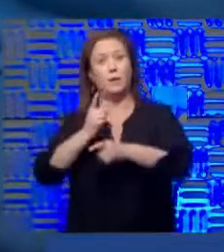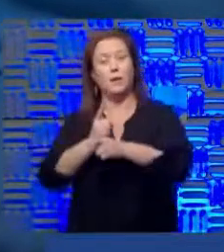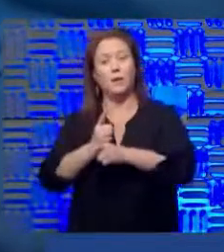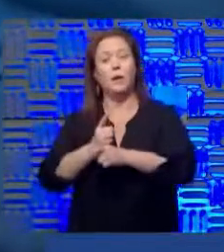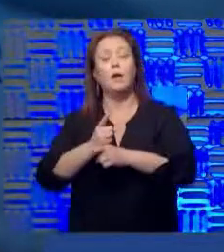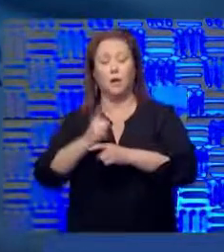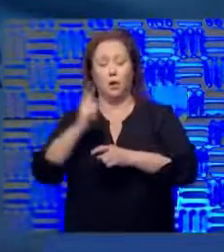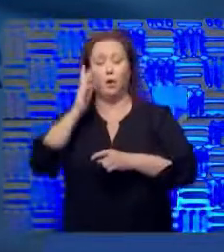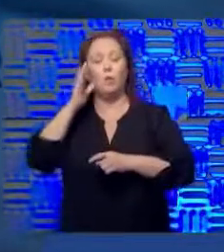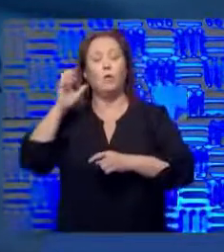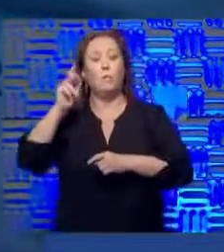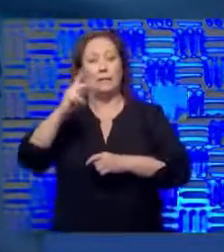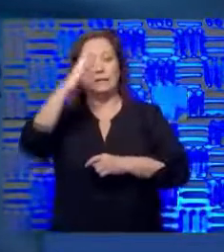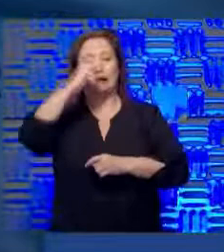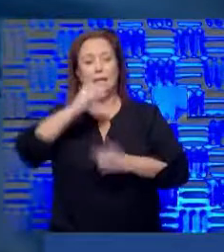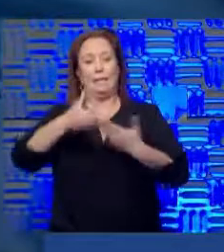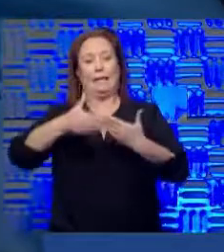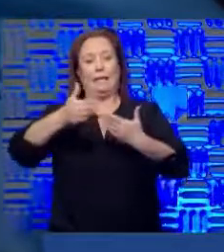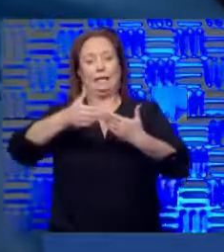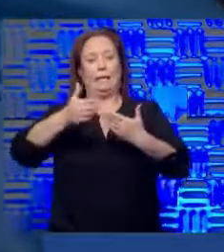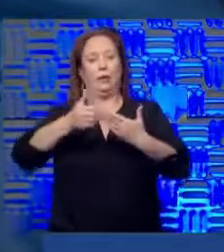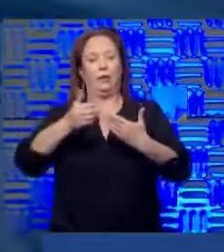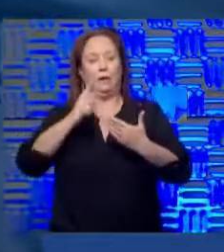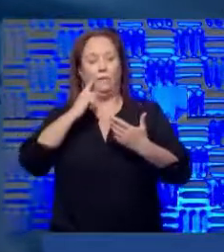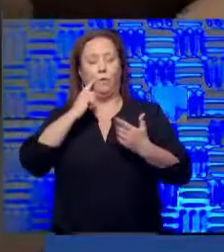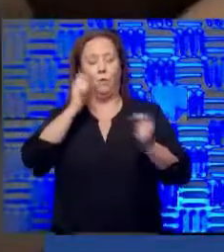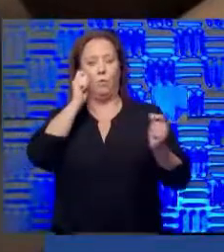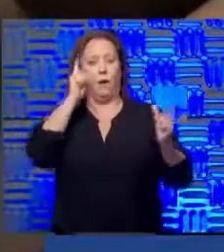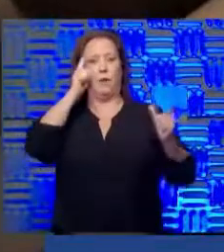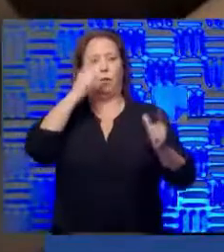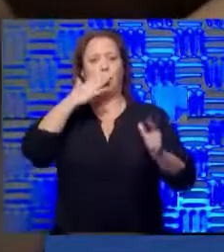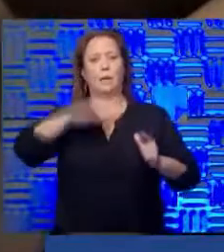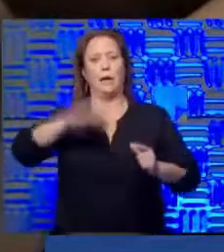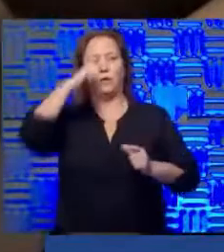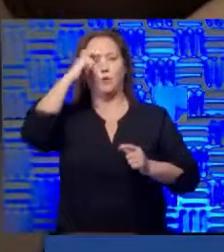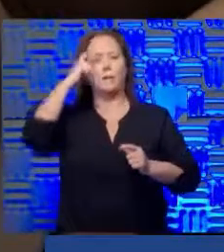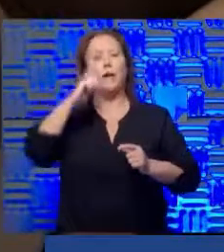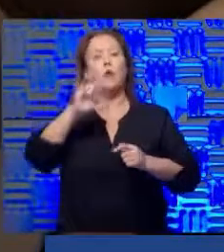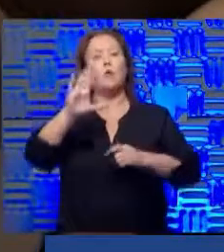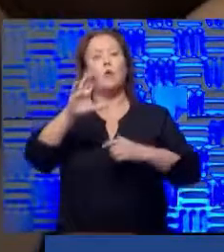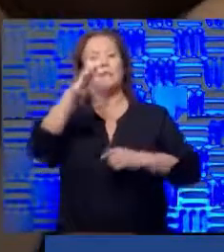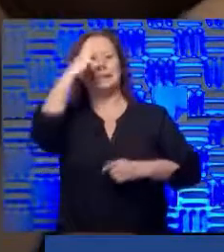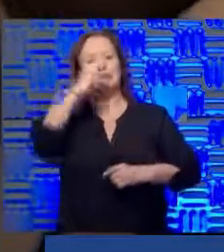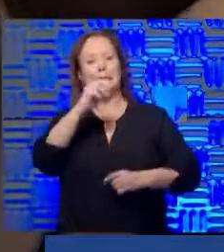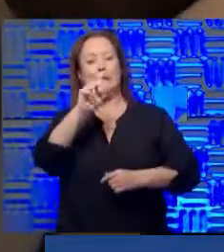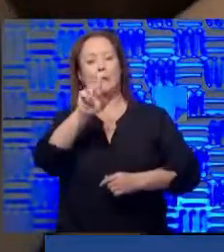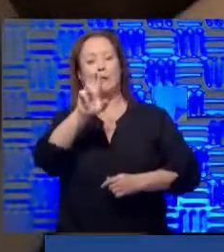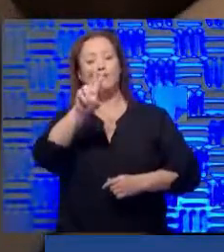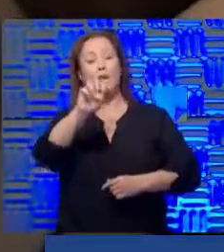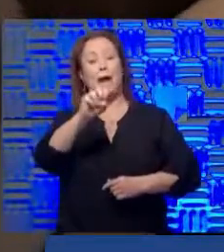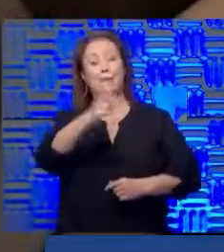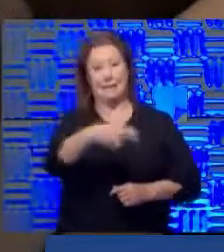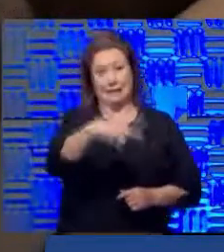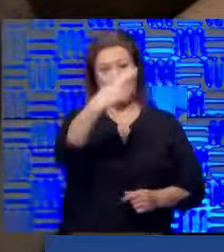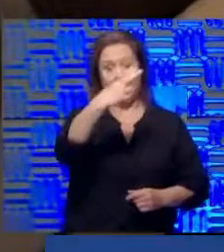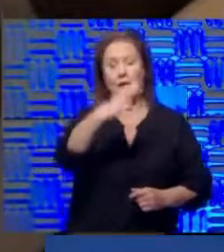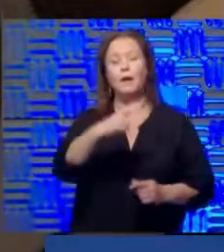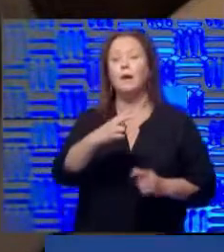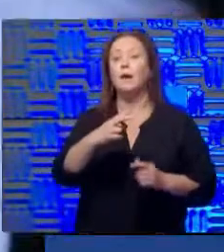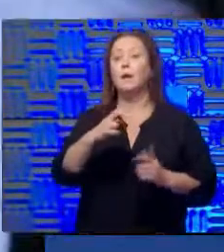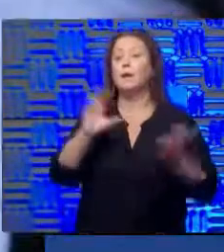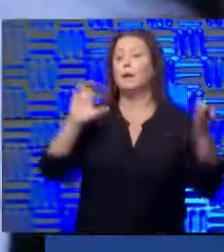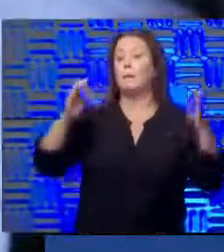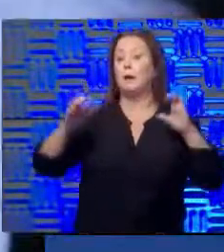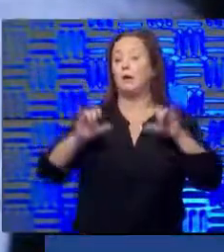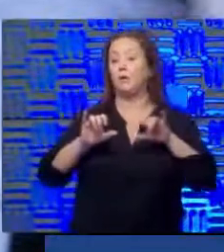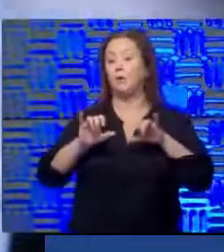sleep a lot easier if you wake up with a bad dream because that sleep drive is so high. On the other hand, if you're staying in bed